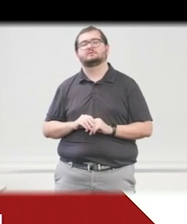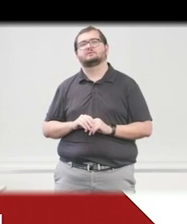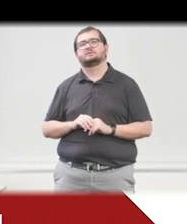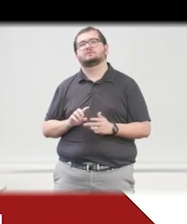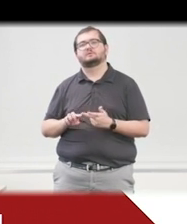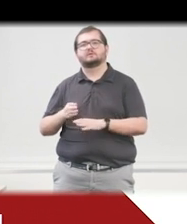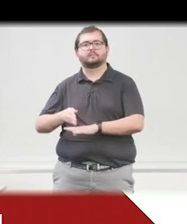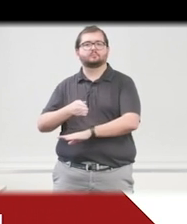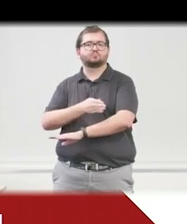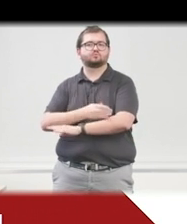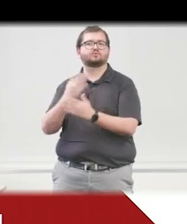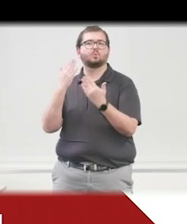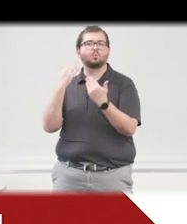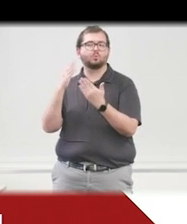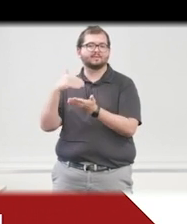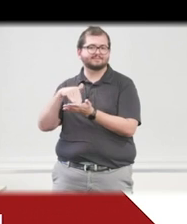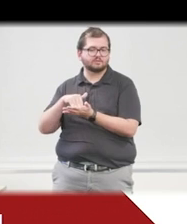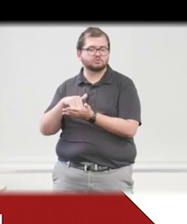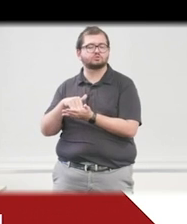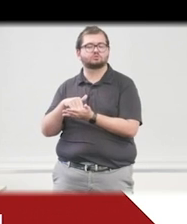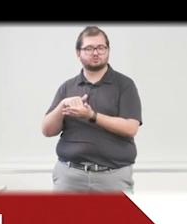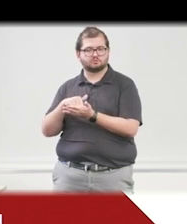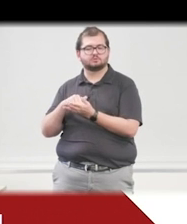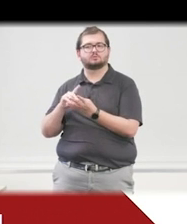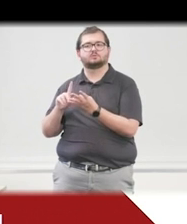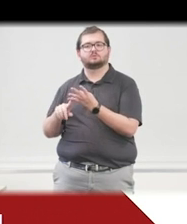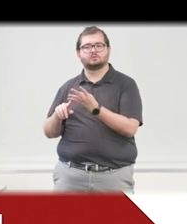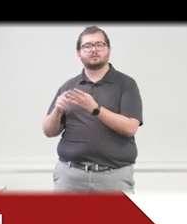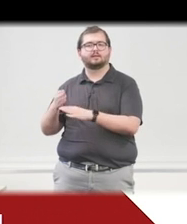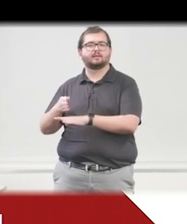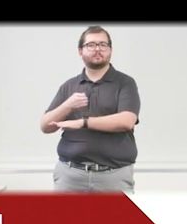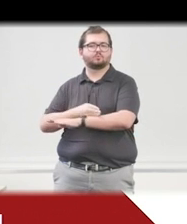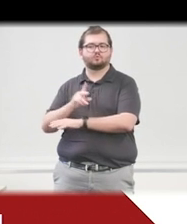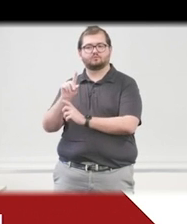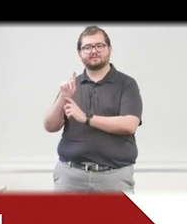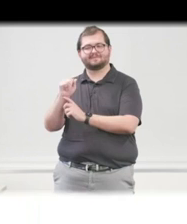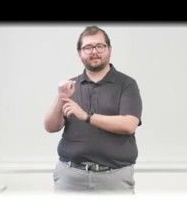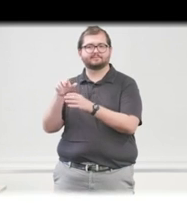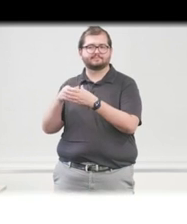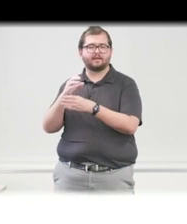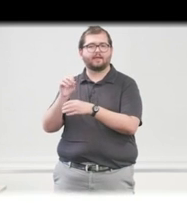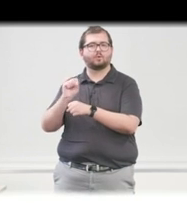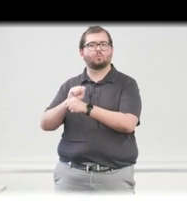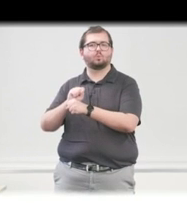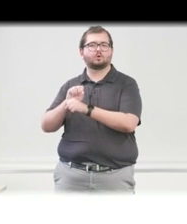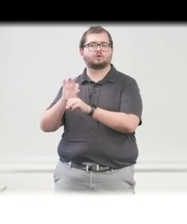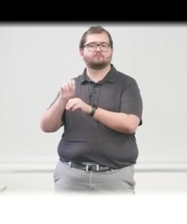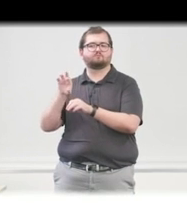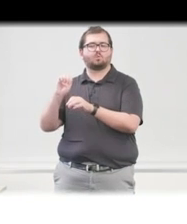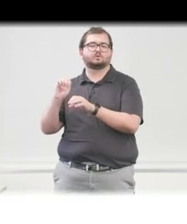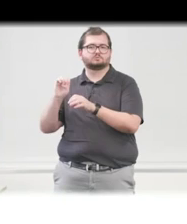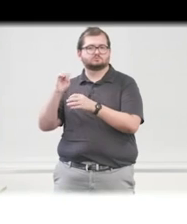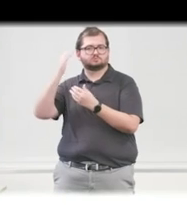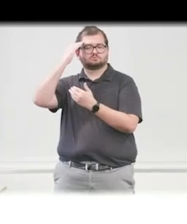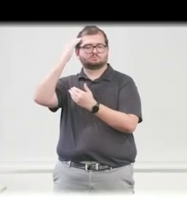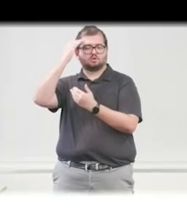improving our cooling center networks and supporting the cooling centers, and improving data sets, knowledge, and workforce development. This